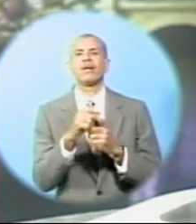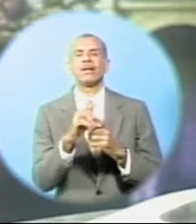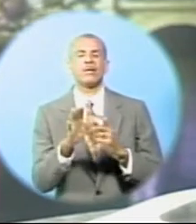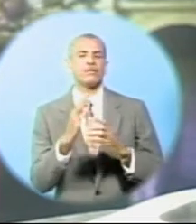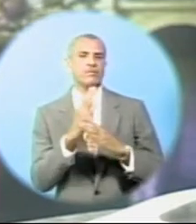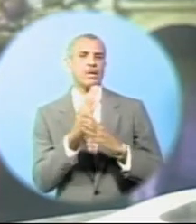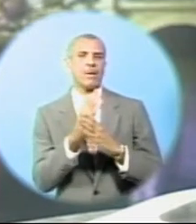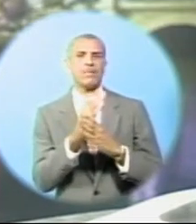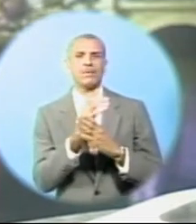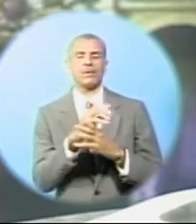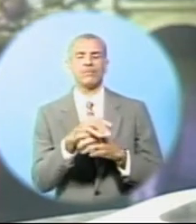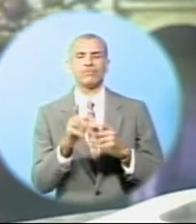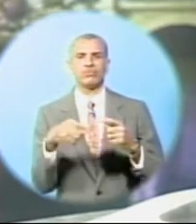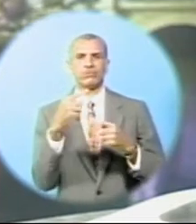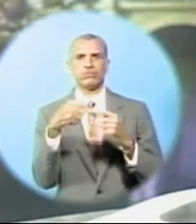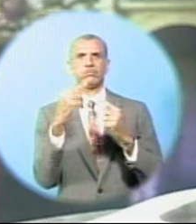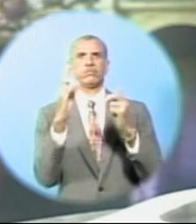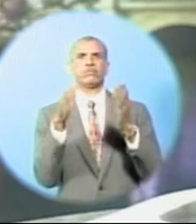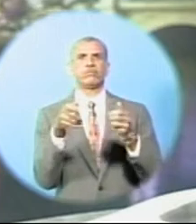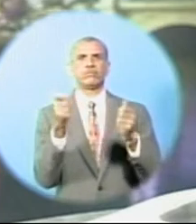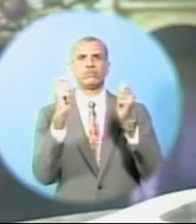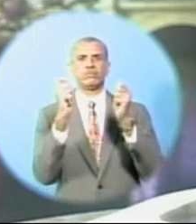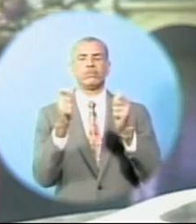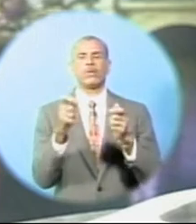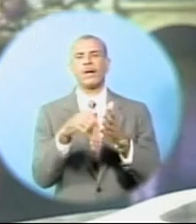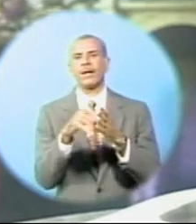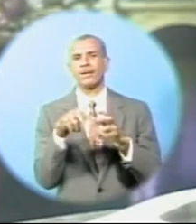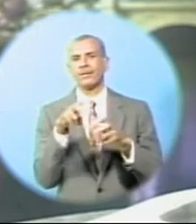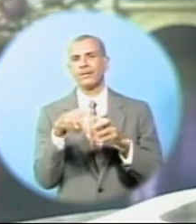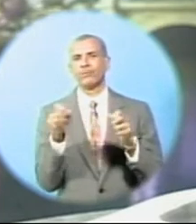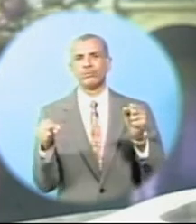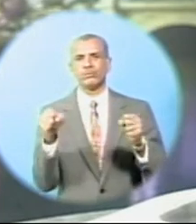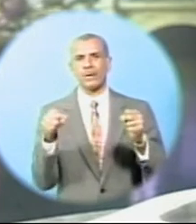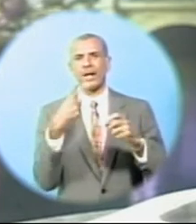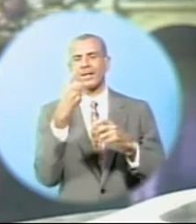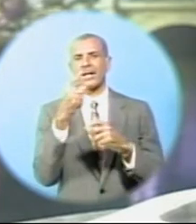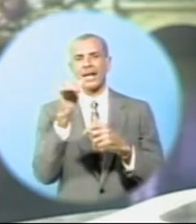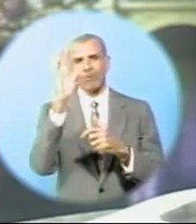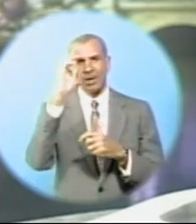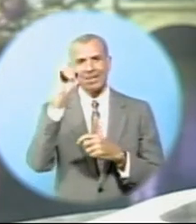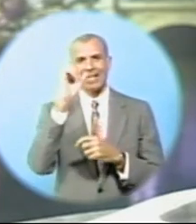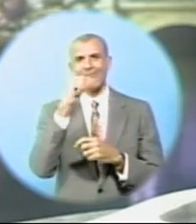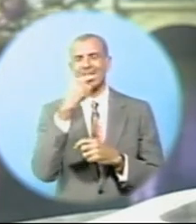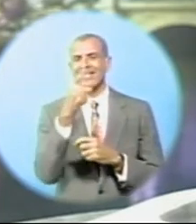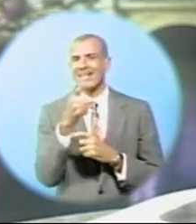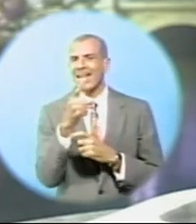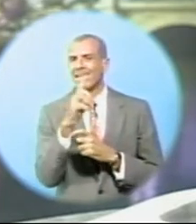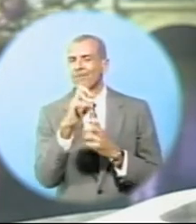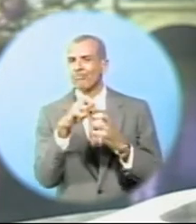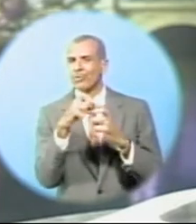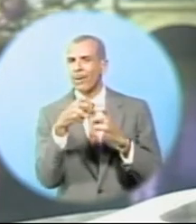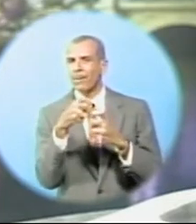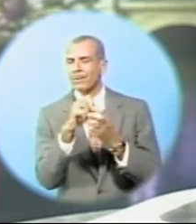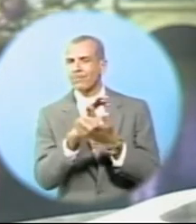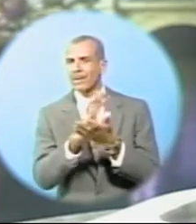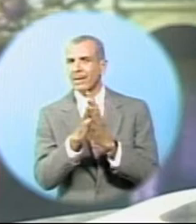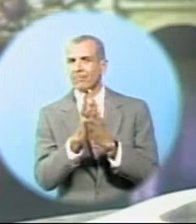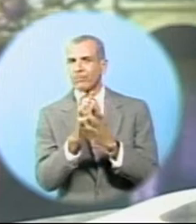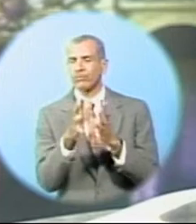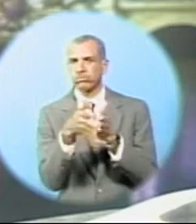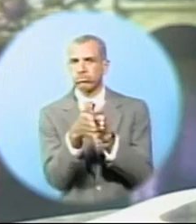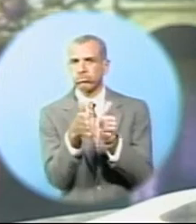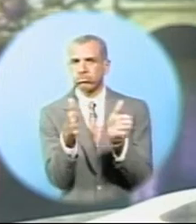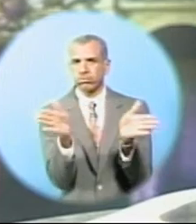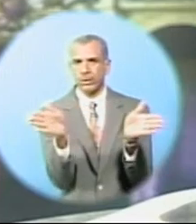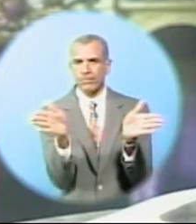by motorcyclists. Head of the Traffic Division, Assistant Superintendent Ronald Stanford, says the problem has become very